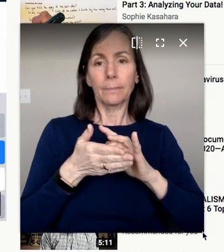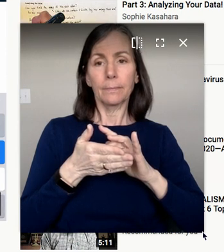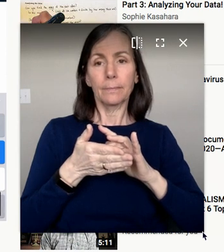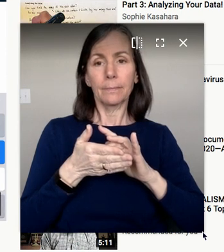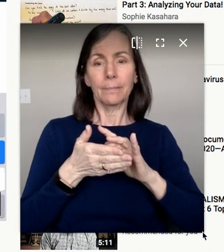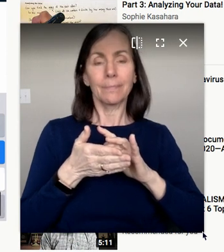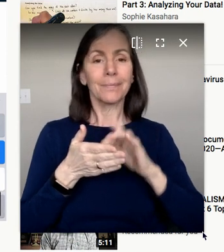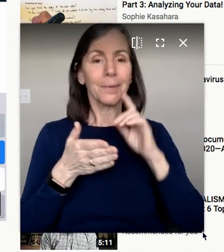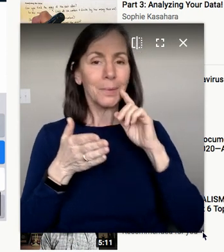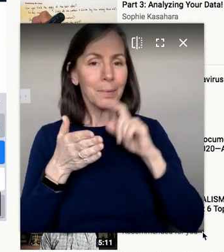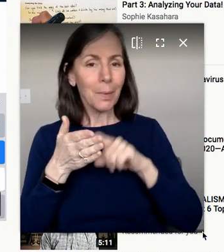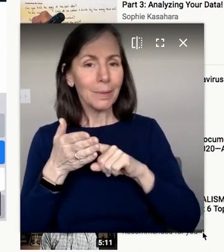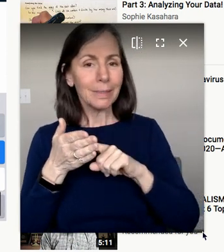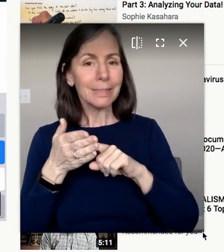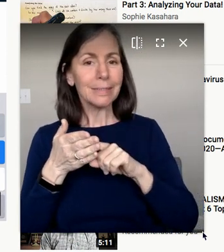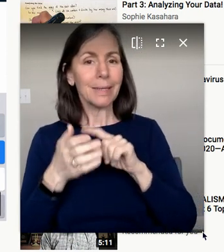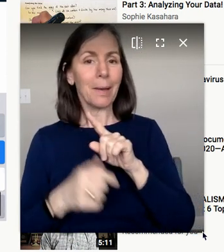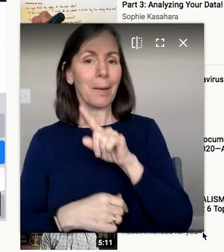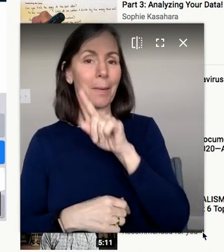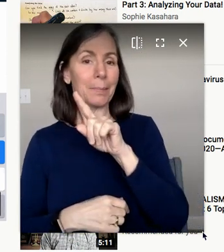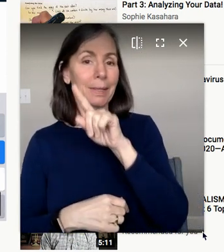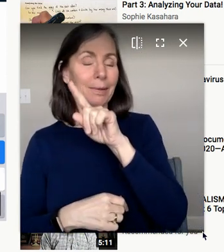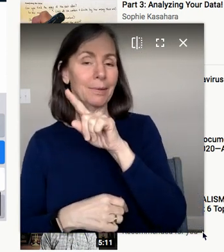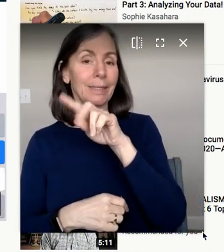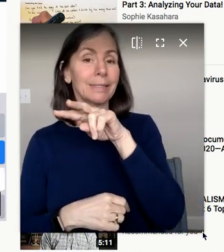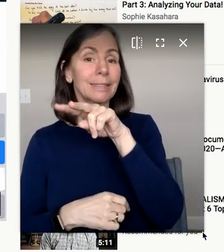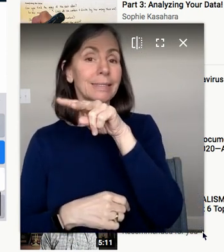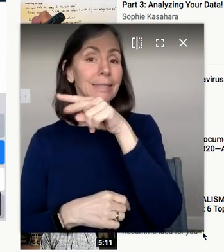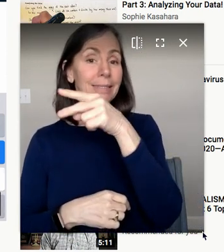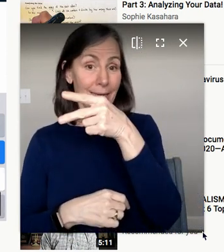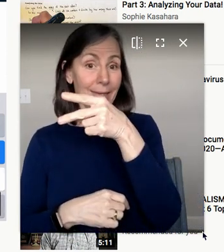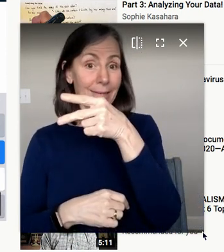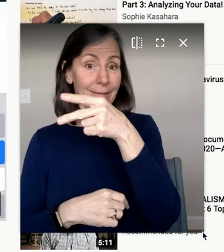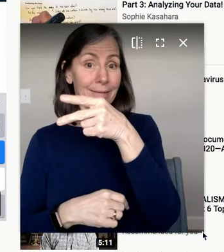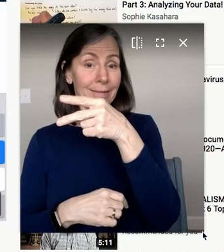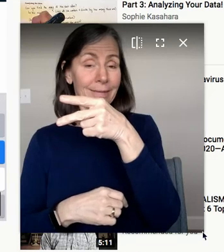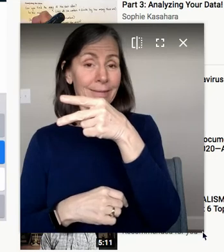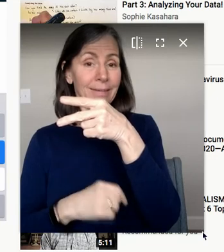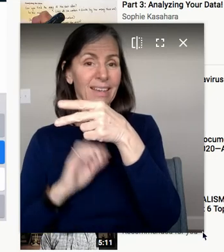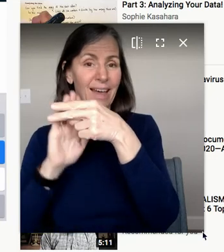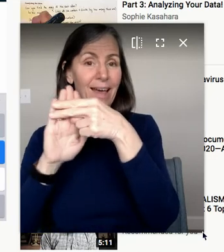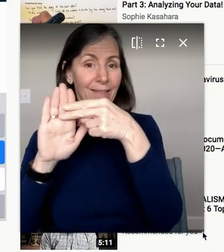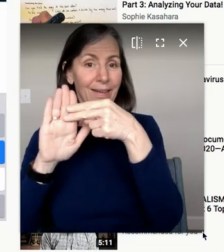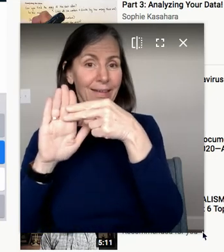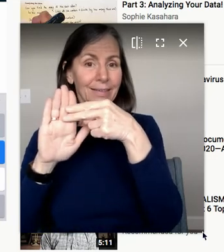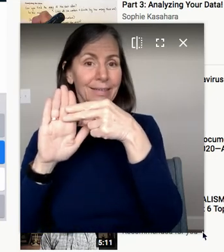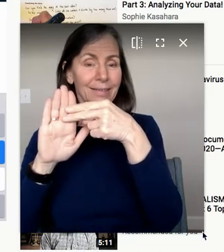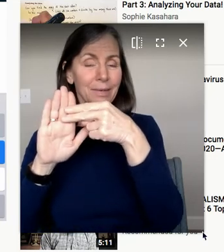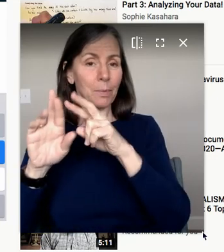And now in the upper left corner, the blank for 2 times 5 is highlighted.